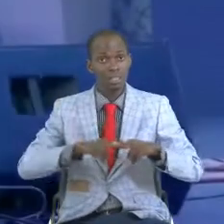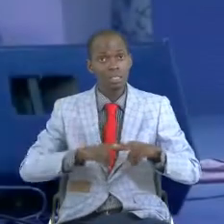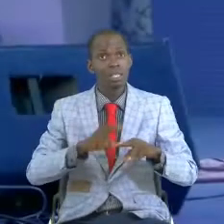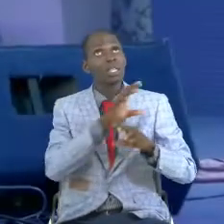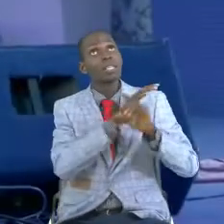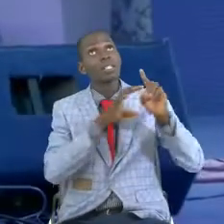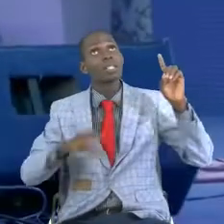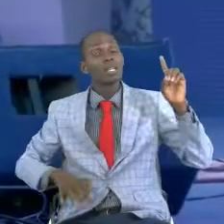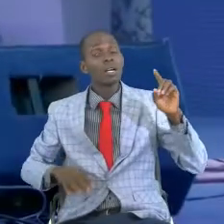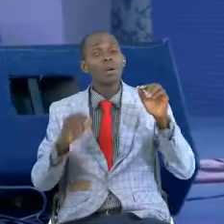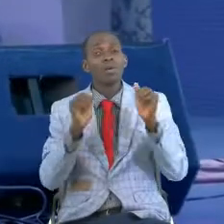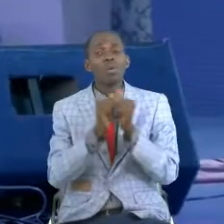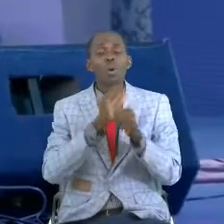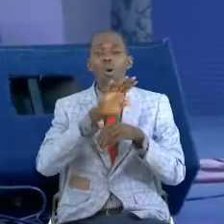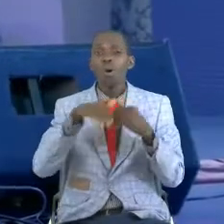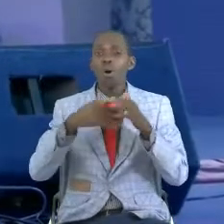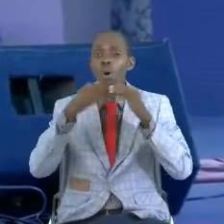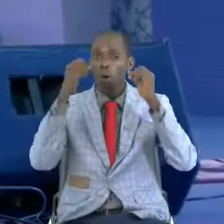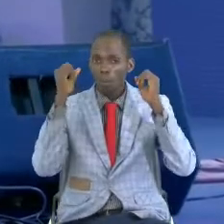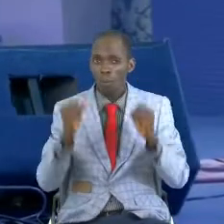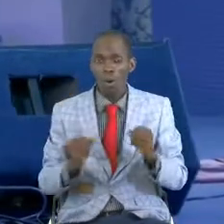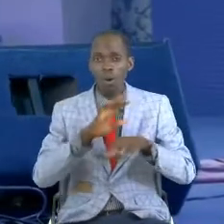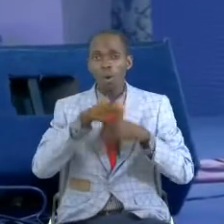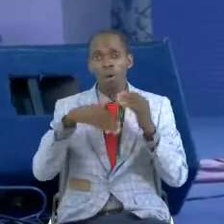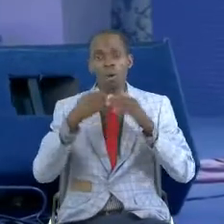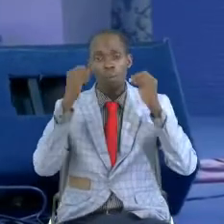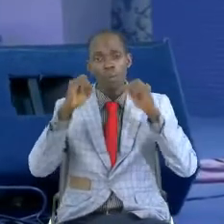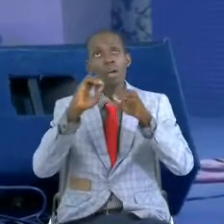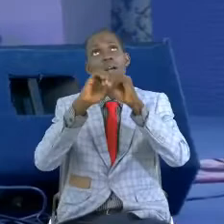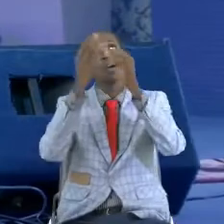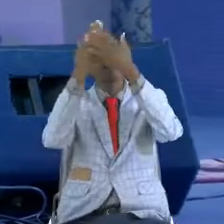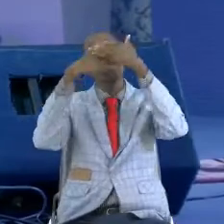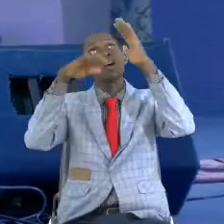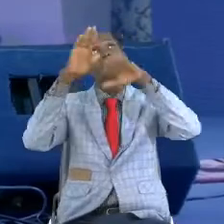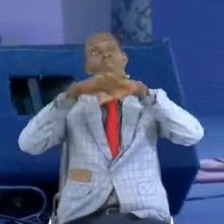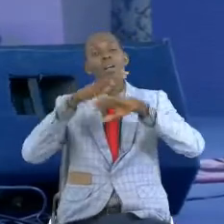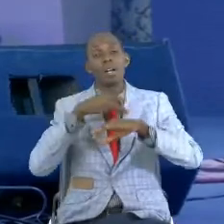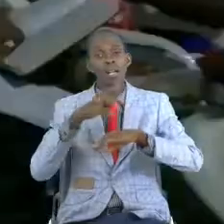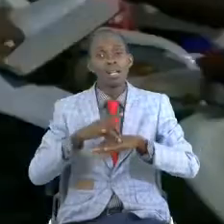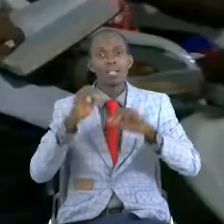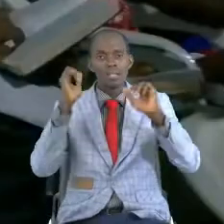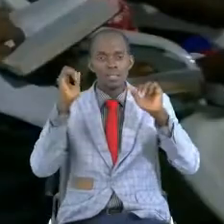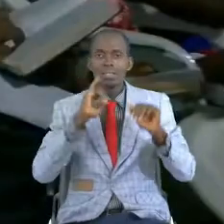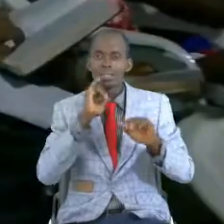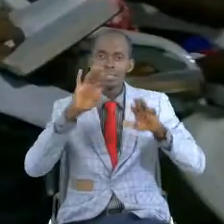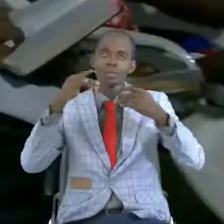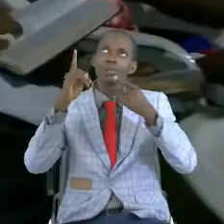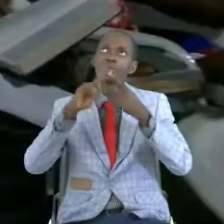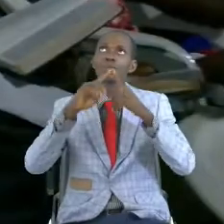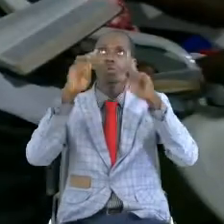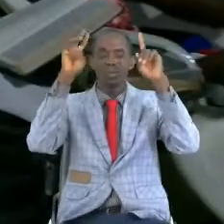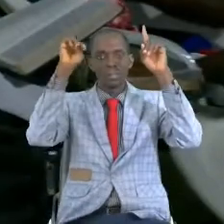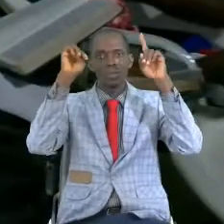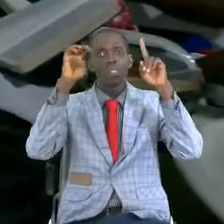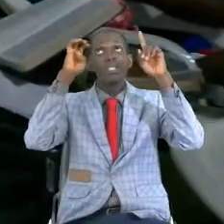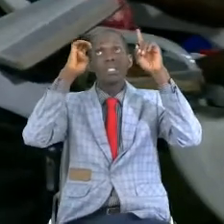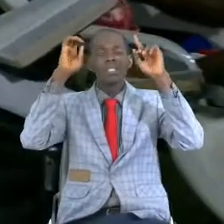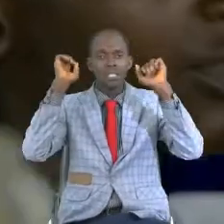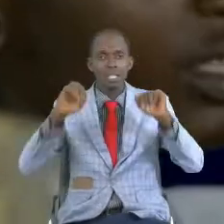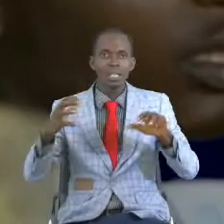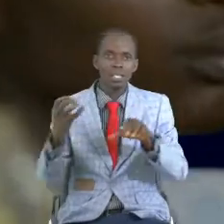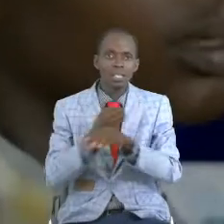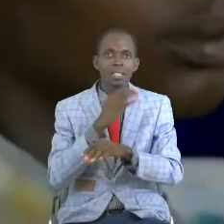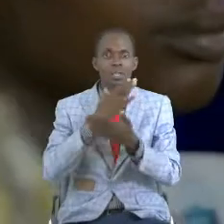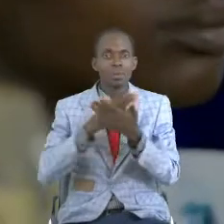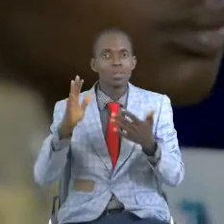and on earth is given unto him. He says he can carry your sickness. He can carry your infirmity.